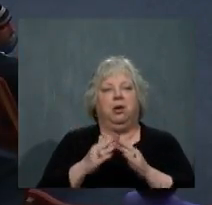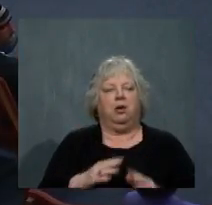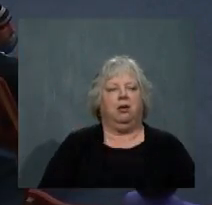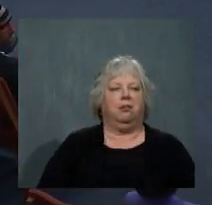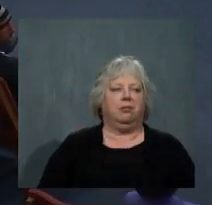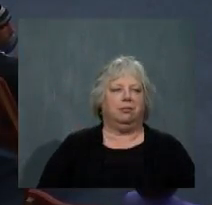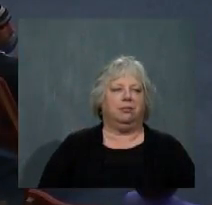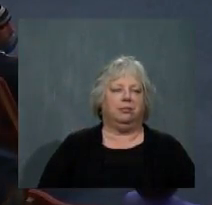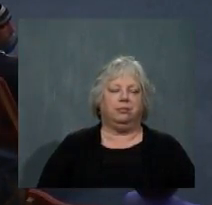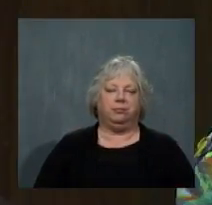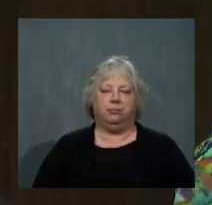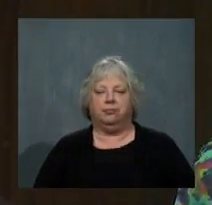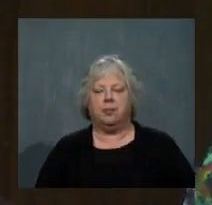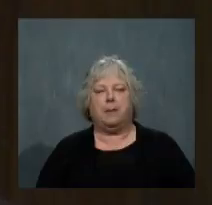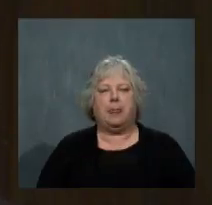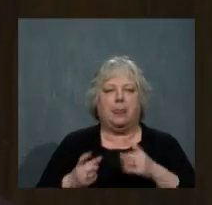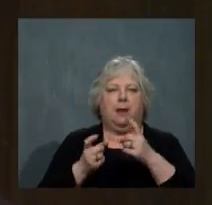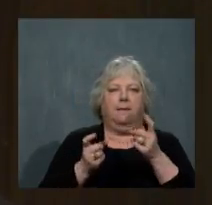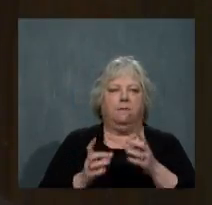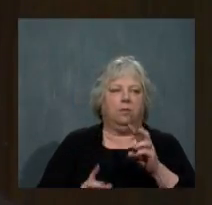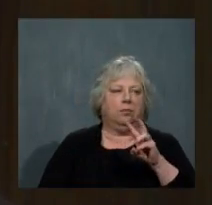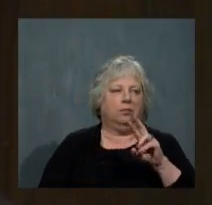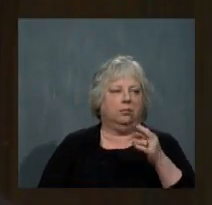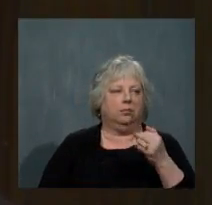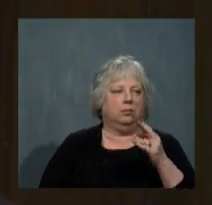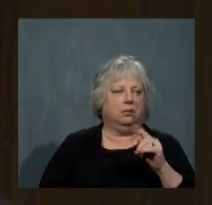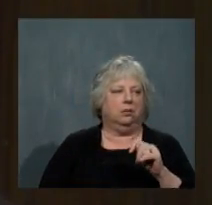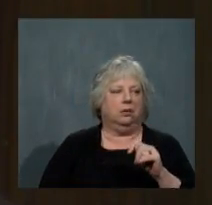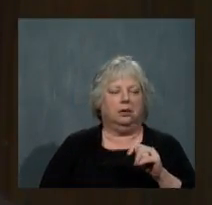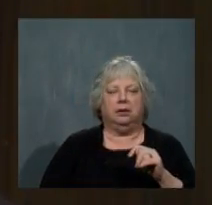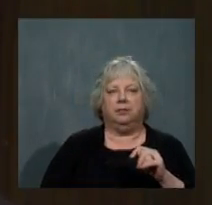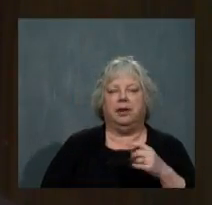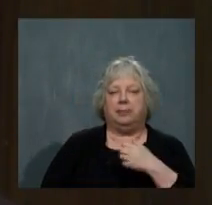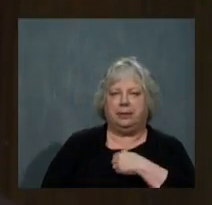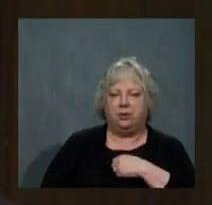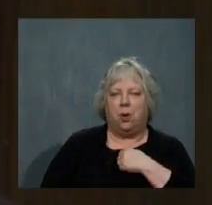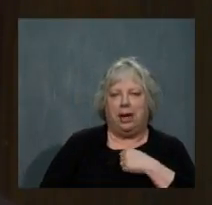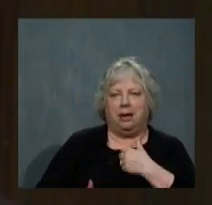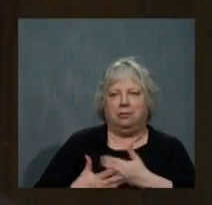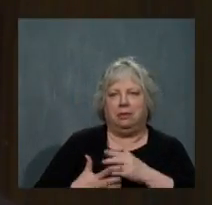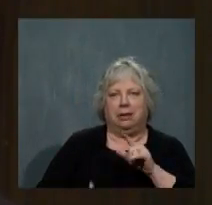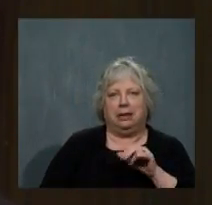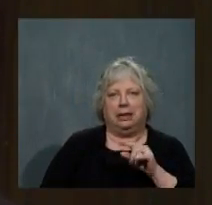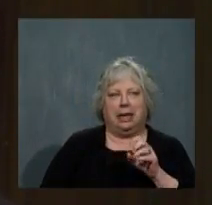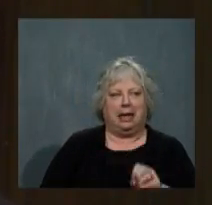Director Wright, you're recognized. Thank you, Mayor. I apologize for my tardiness.